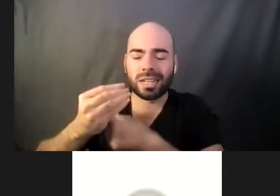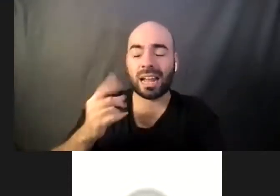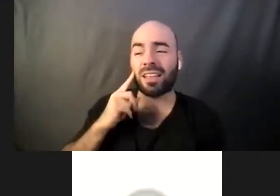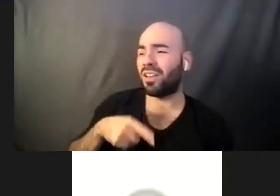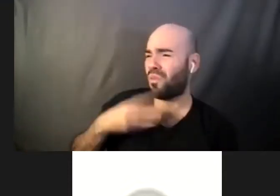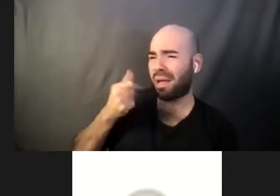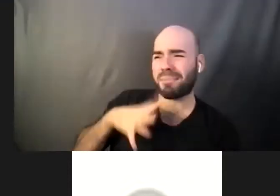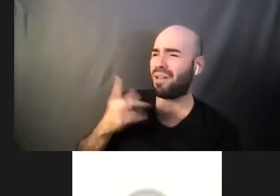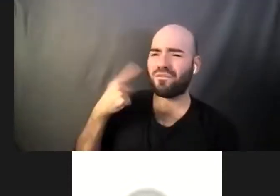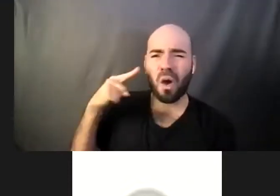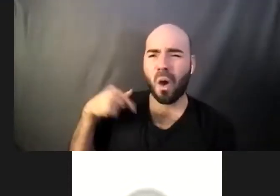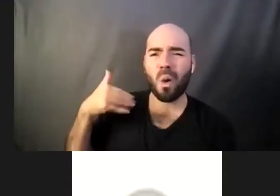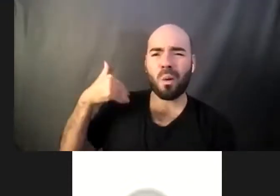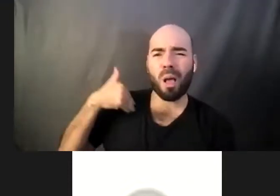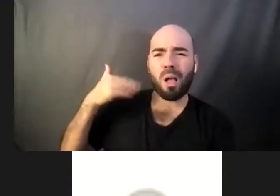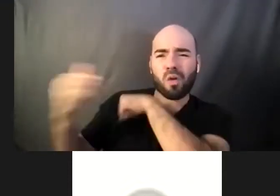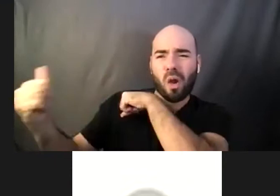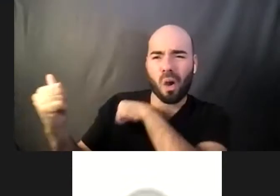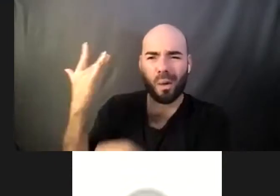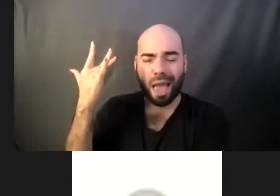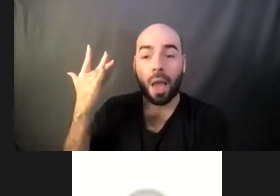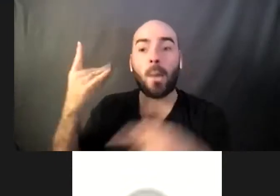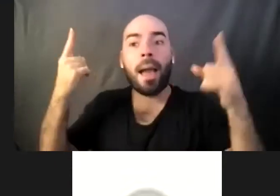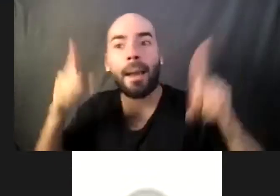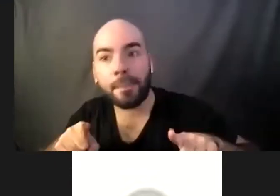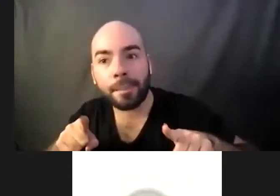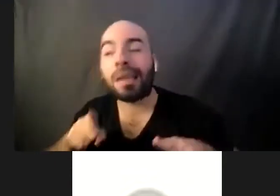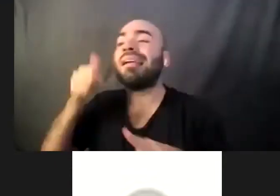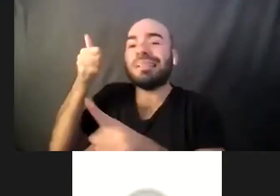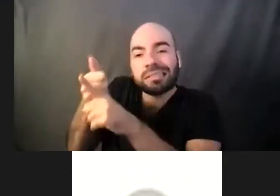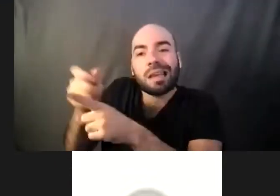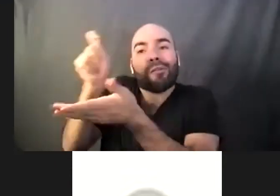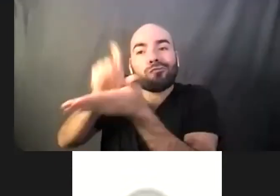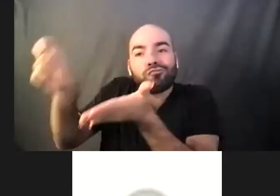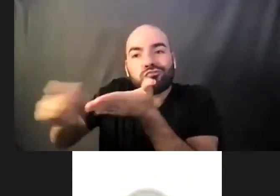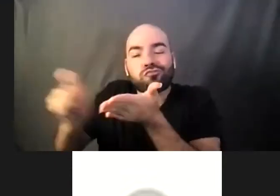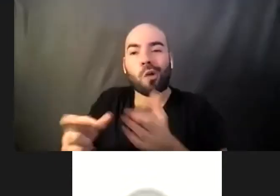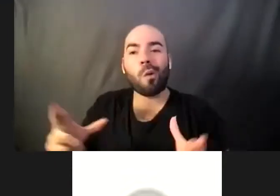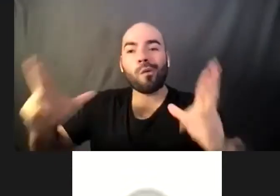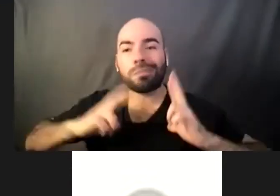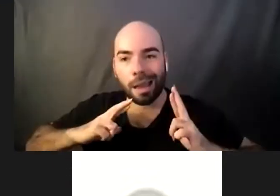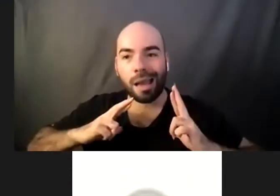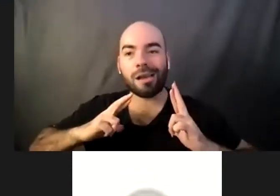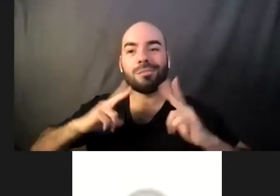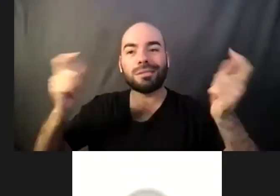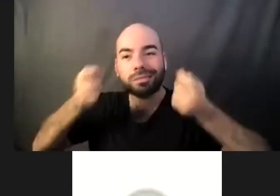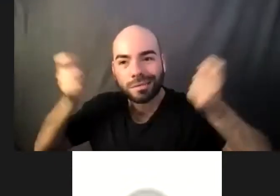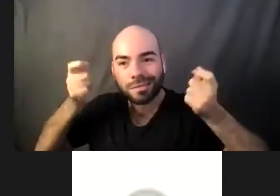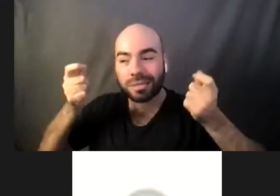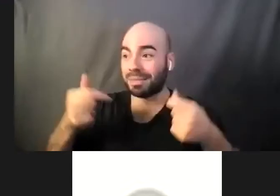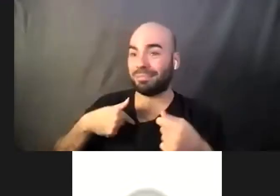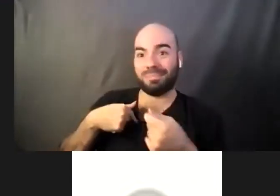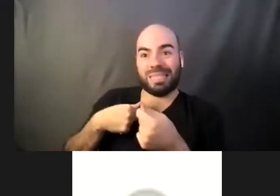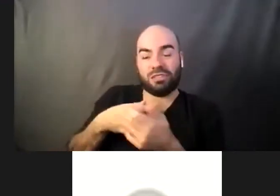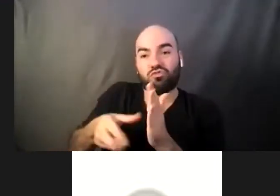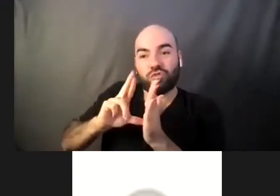for? And it turned out that he was writing a retirement ceremony, and he needed me to review his script. And it was the first time, you know,